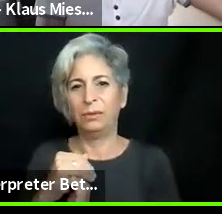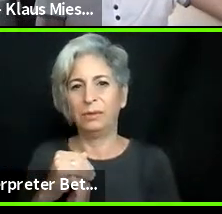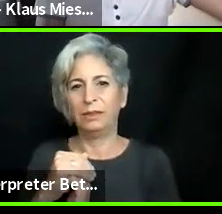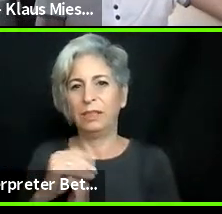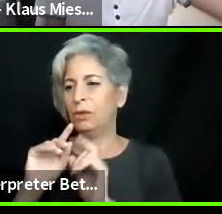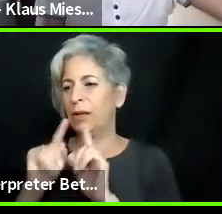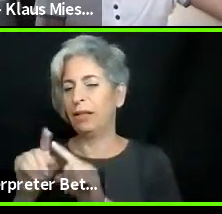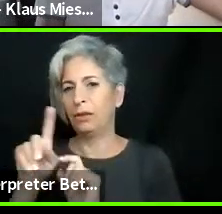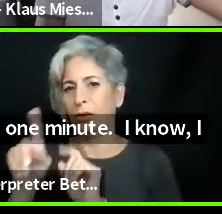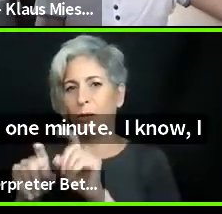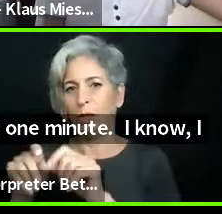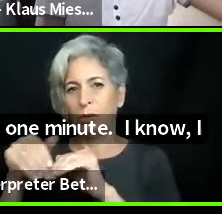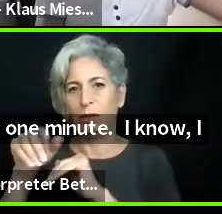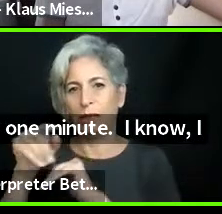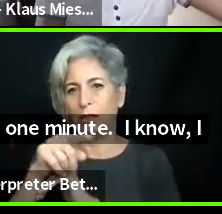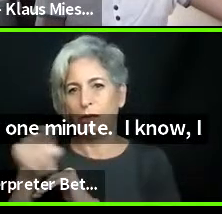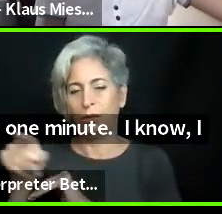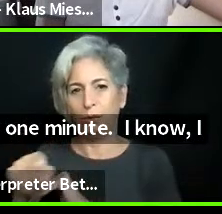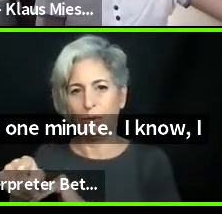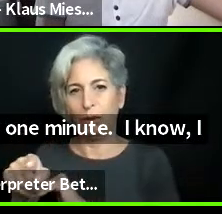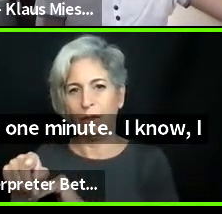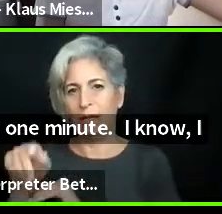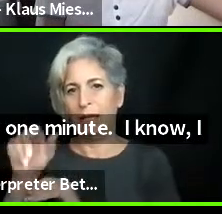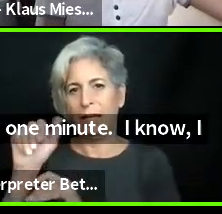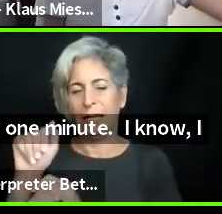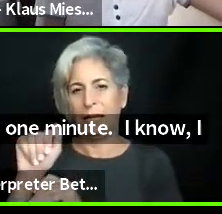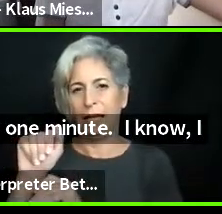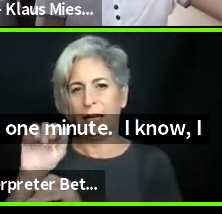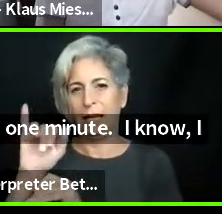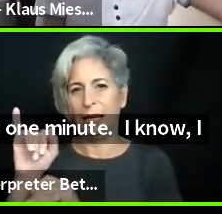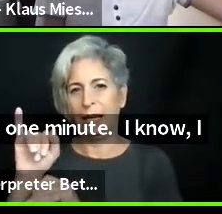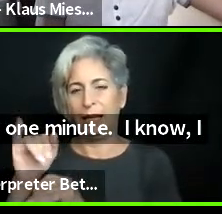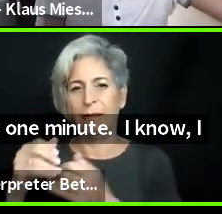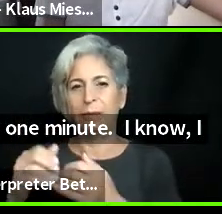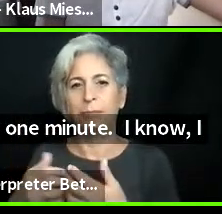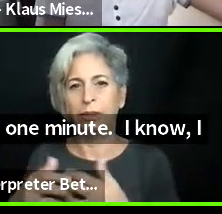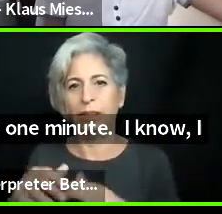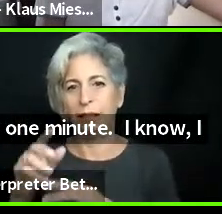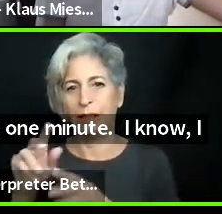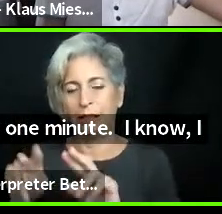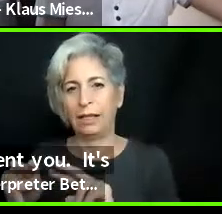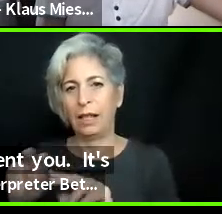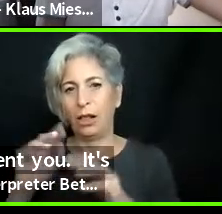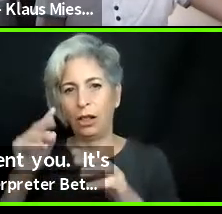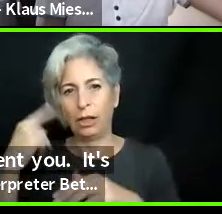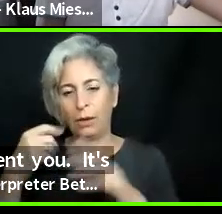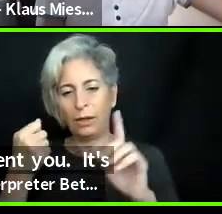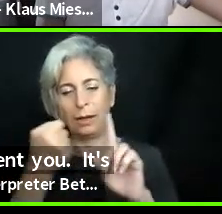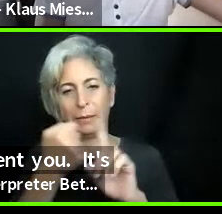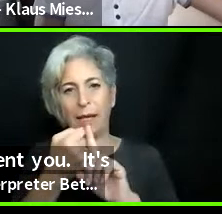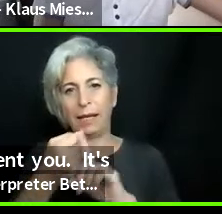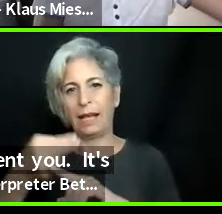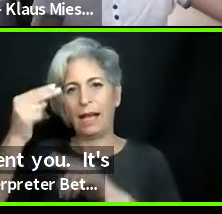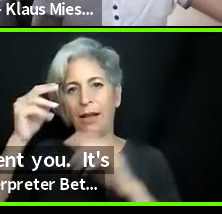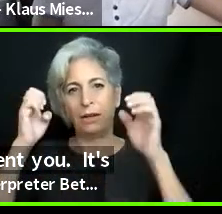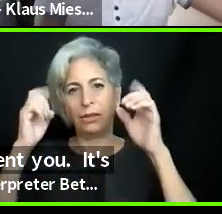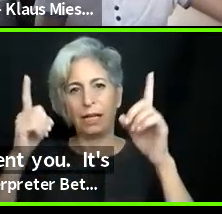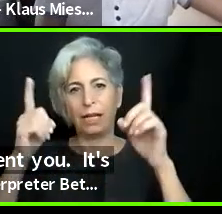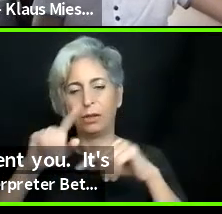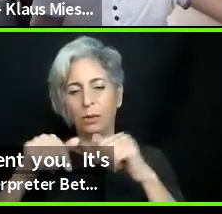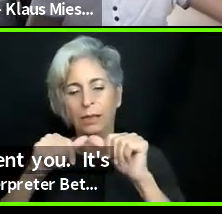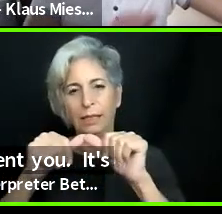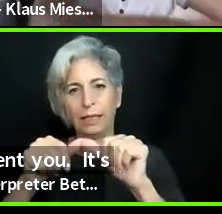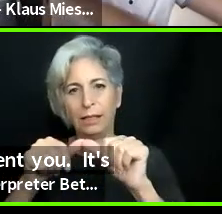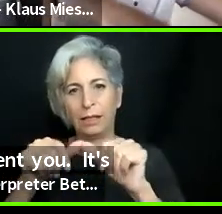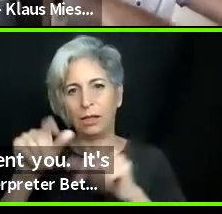the question that we sent you, is AI and machine learning. And we're looking at how that's going to impact higher education for 10 years.